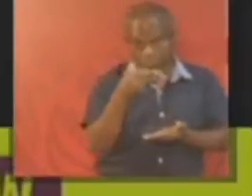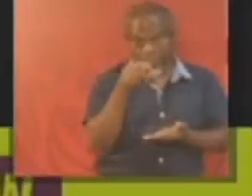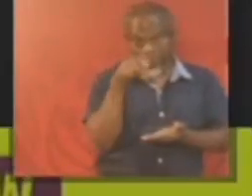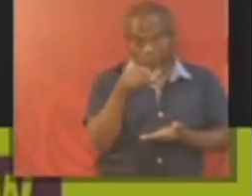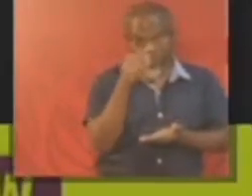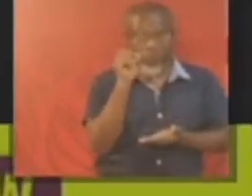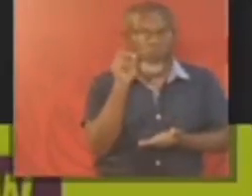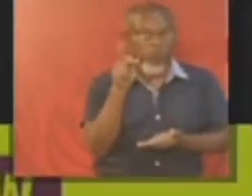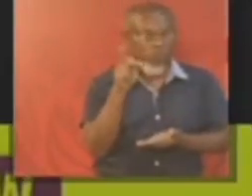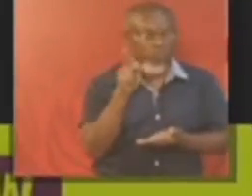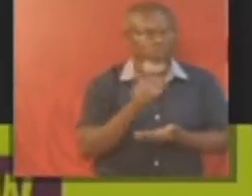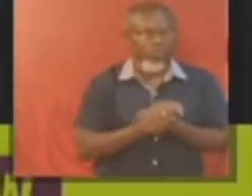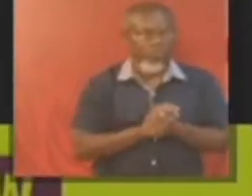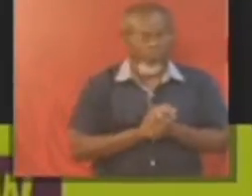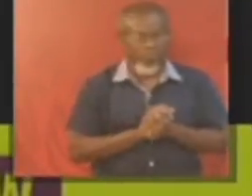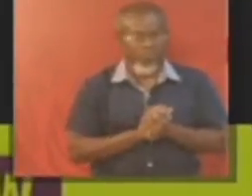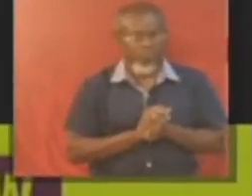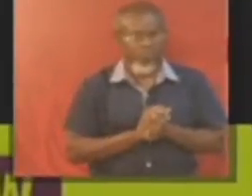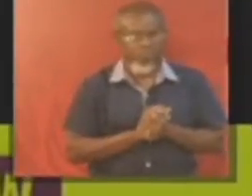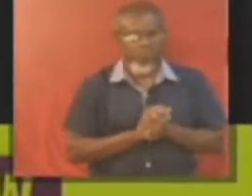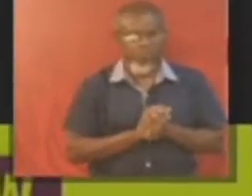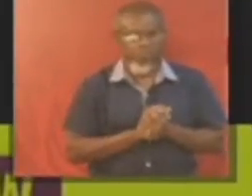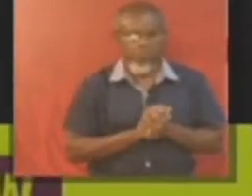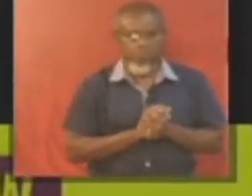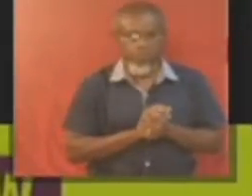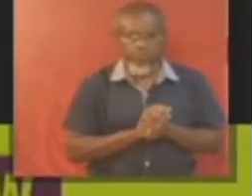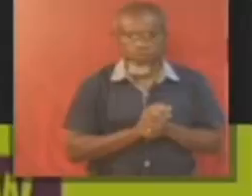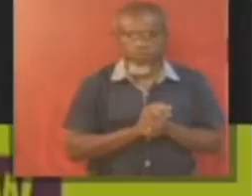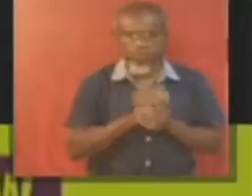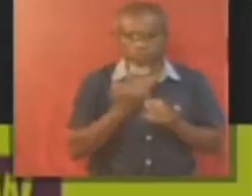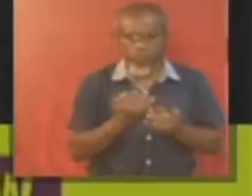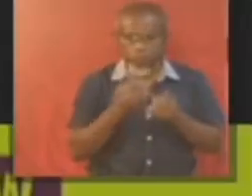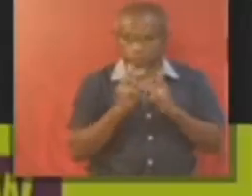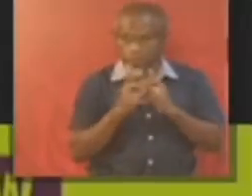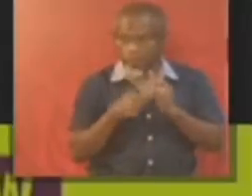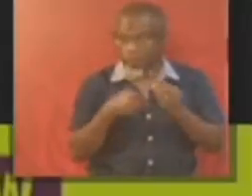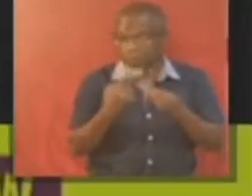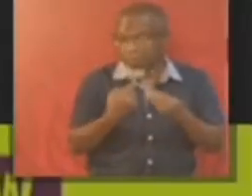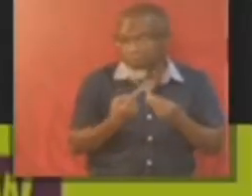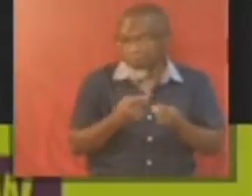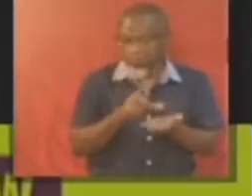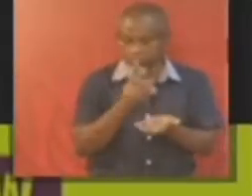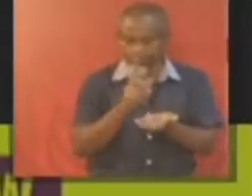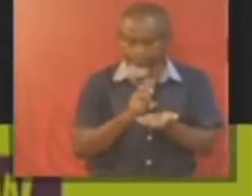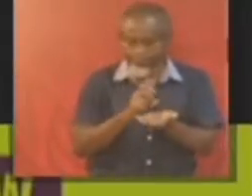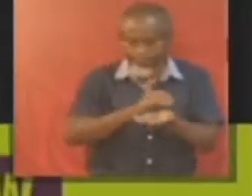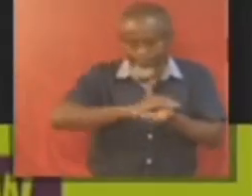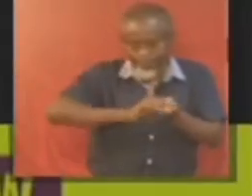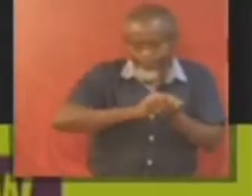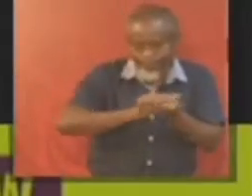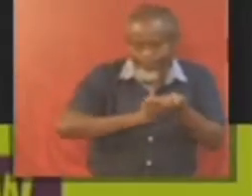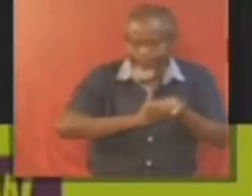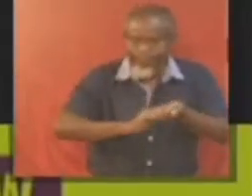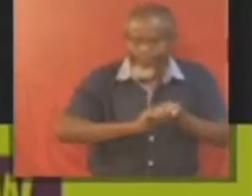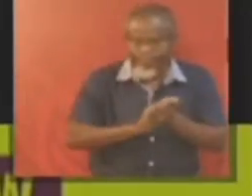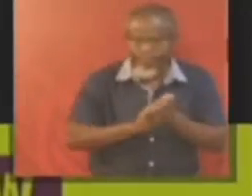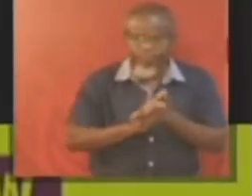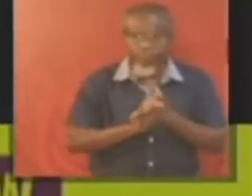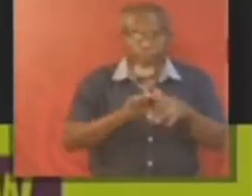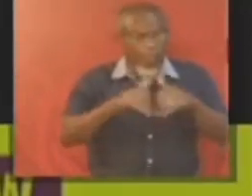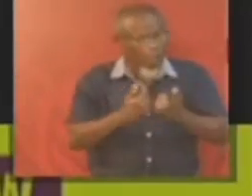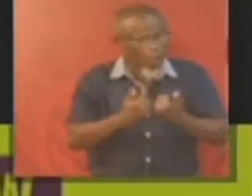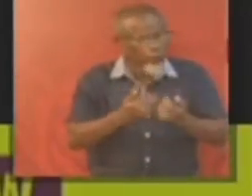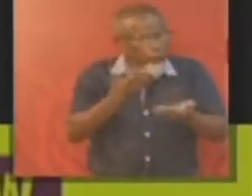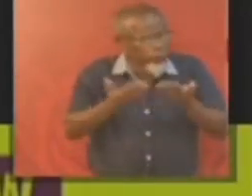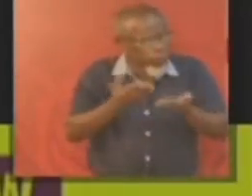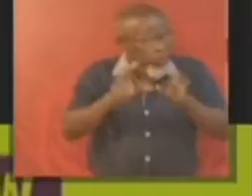Next slide, we're going to look at the issue now of the hand sanitizing that we keep talking about. How can we be more practical,